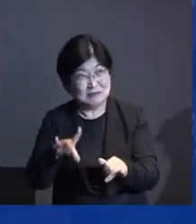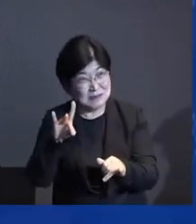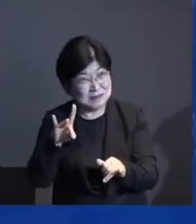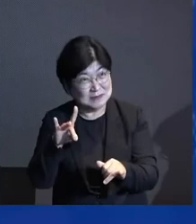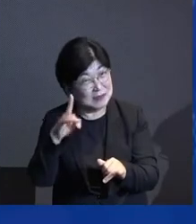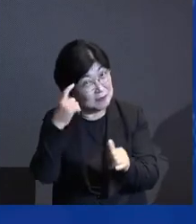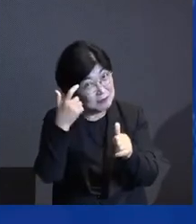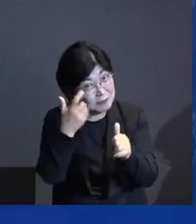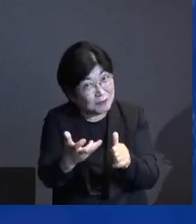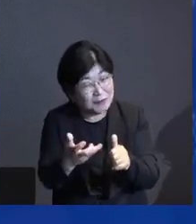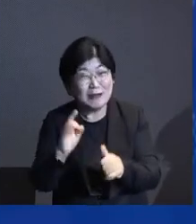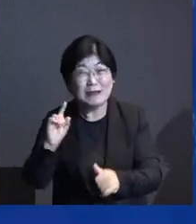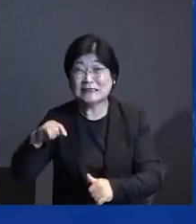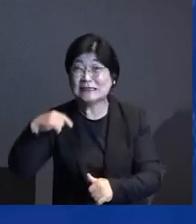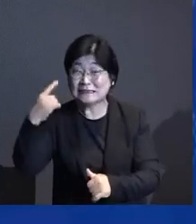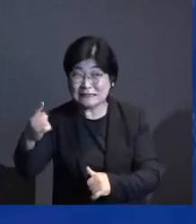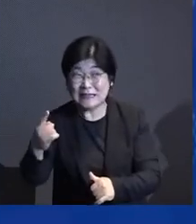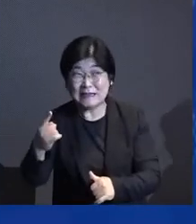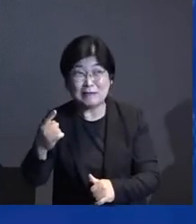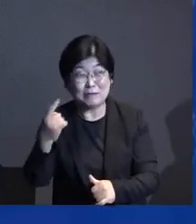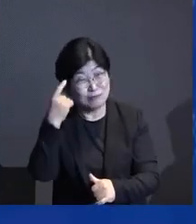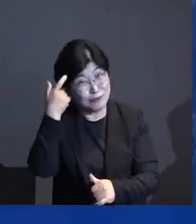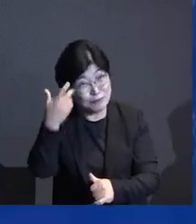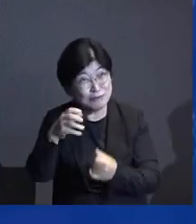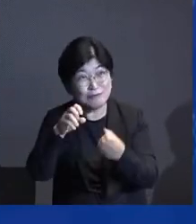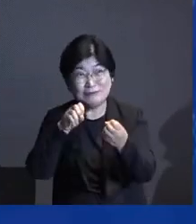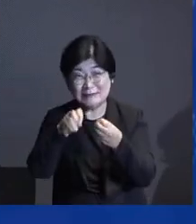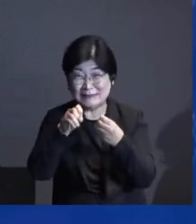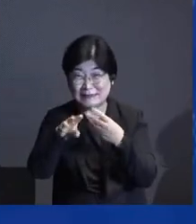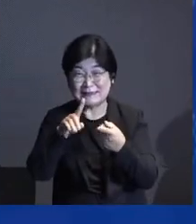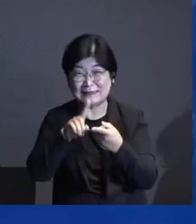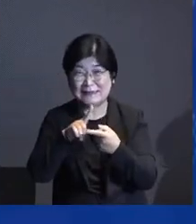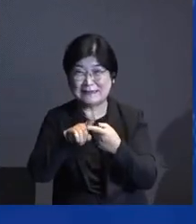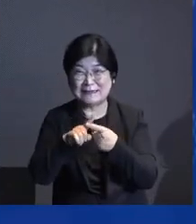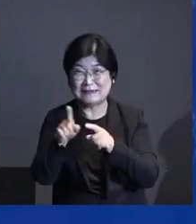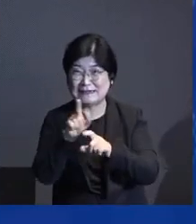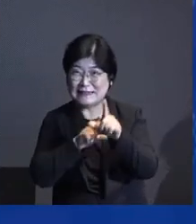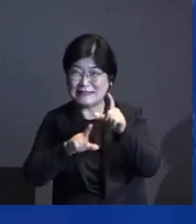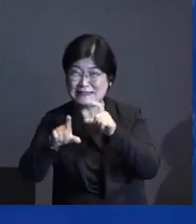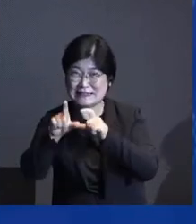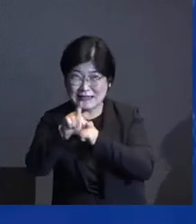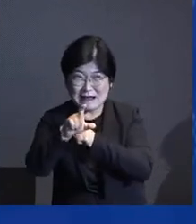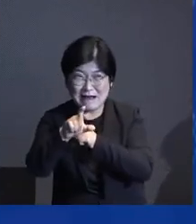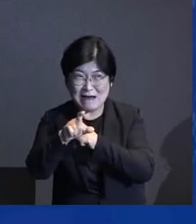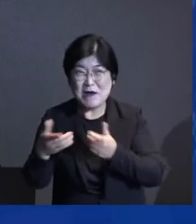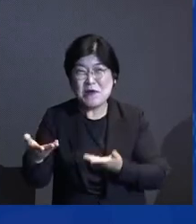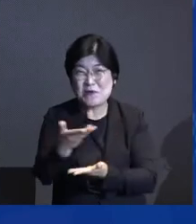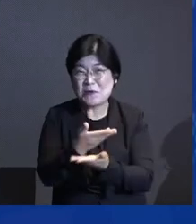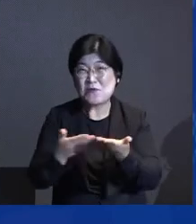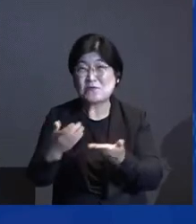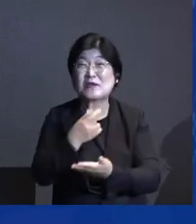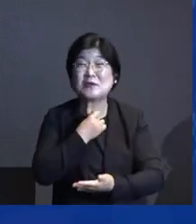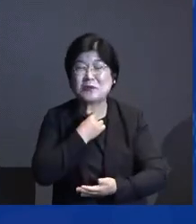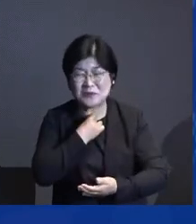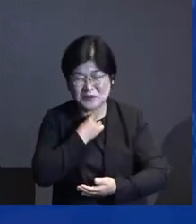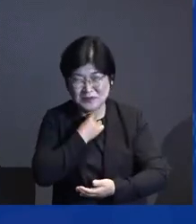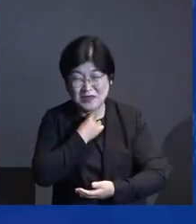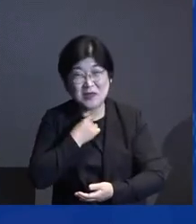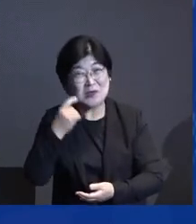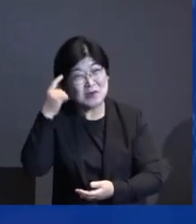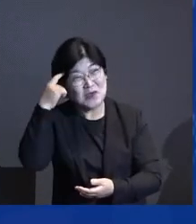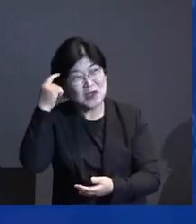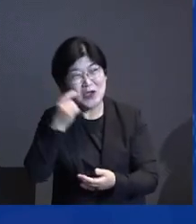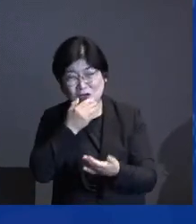to share these questions and answers later on after this session, because these are very important questions. And